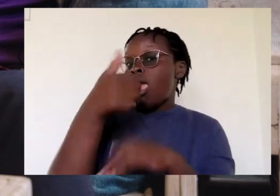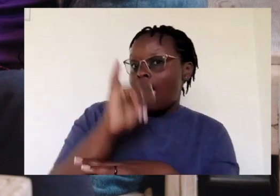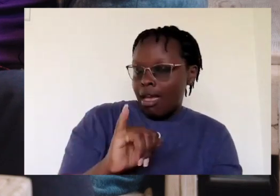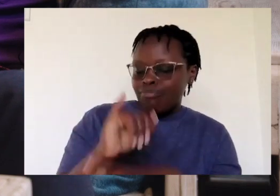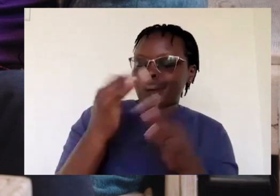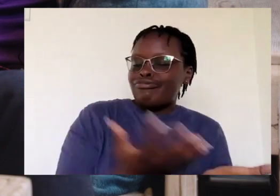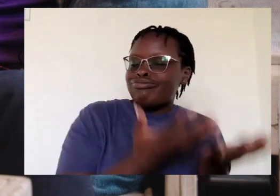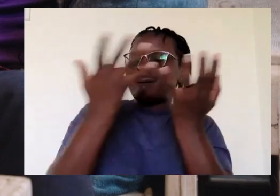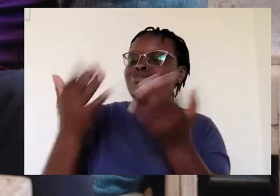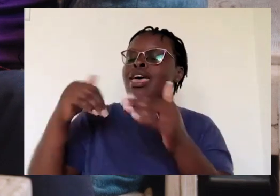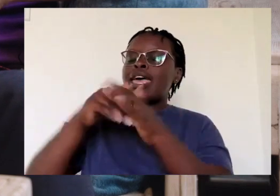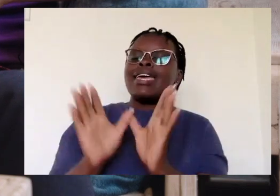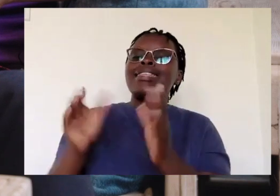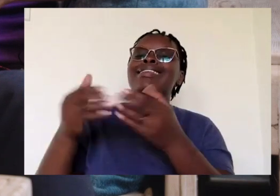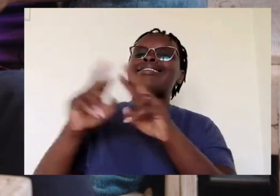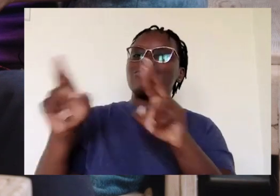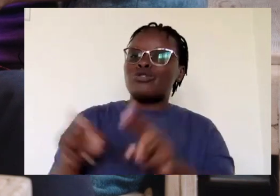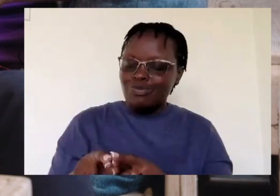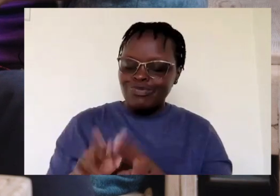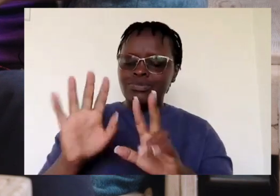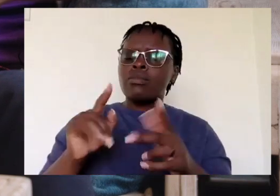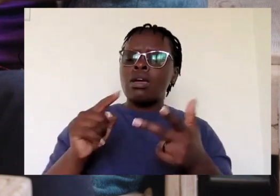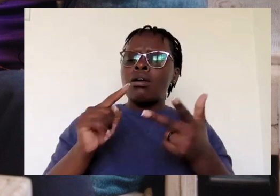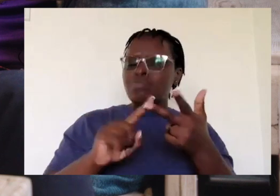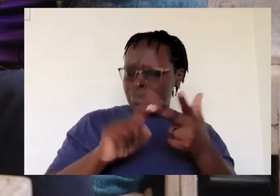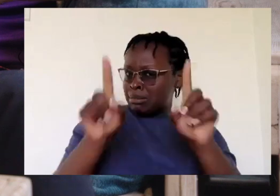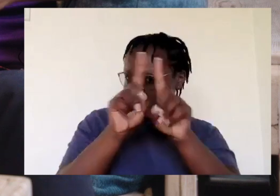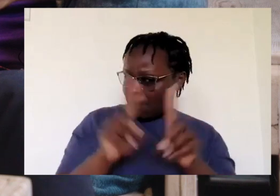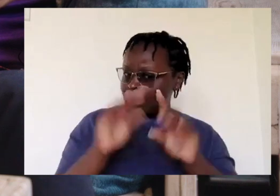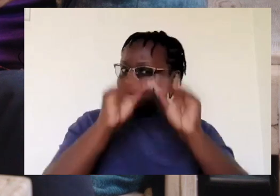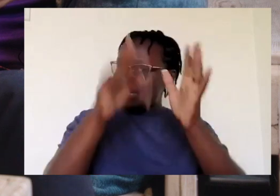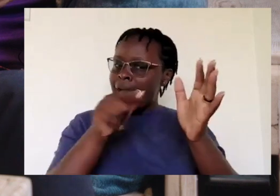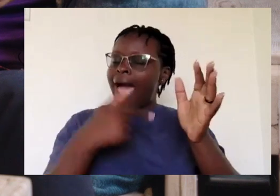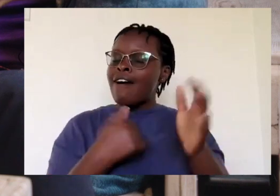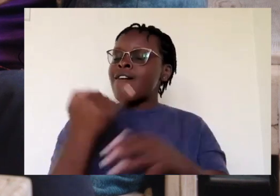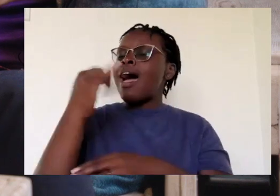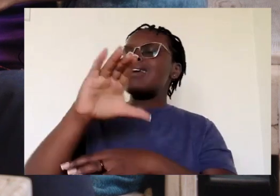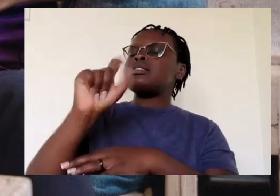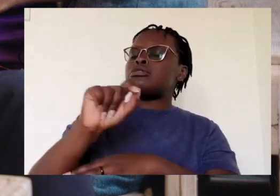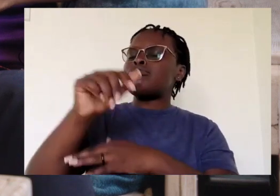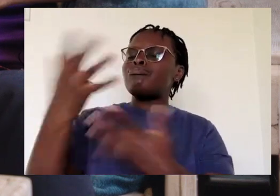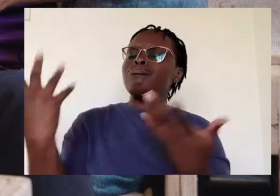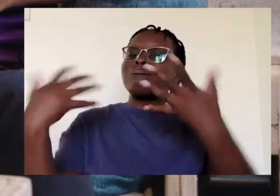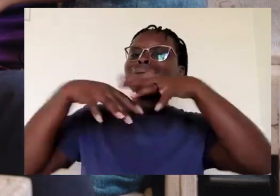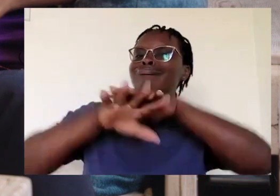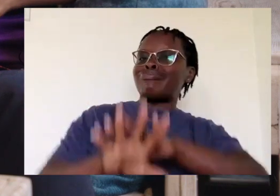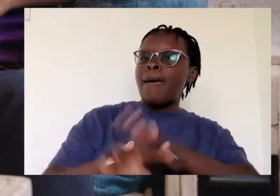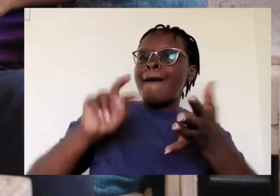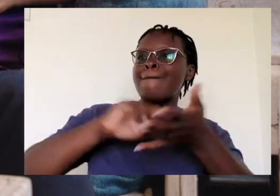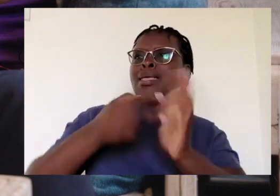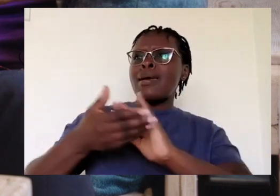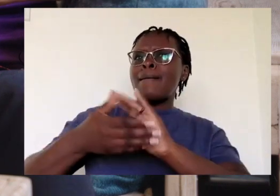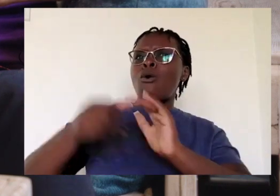taking it into the classroom, AI safety, and also they are having the ICT integration, which is computing